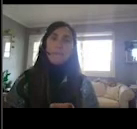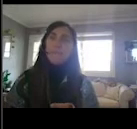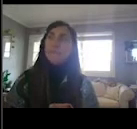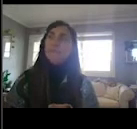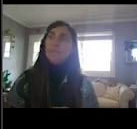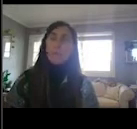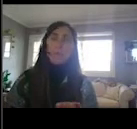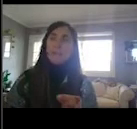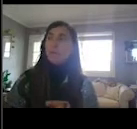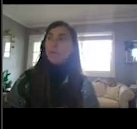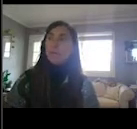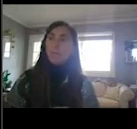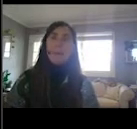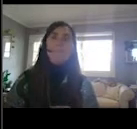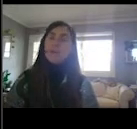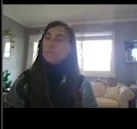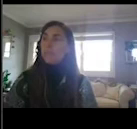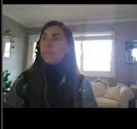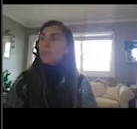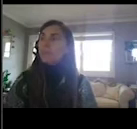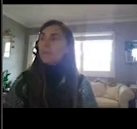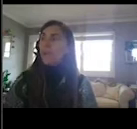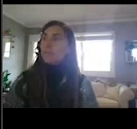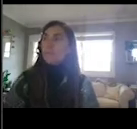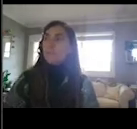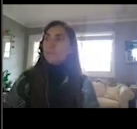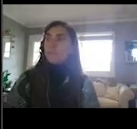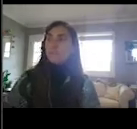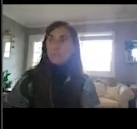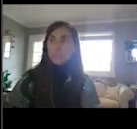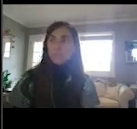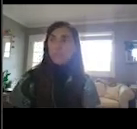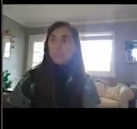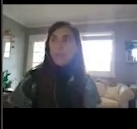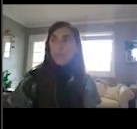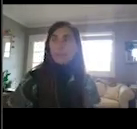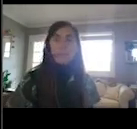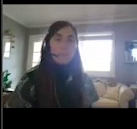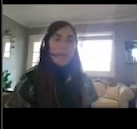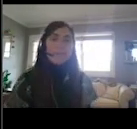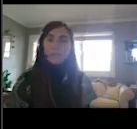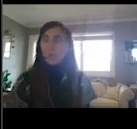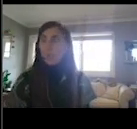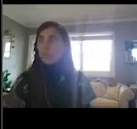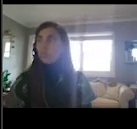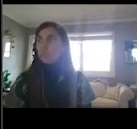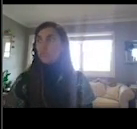the departmental level or at a lower court, becomes much more important. So this is judicial review is where an applicant will ask a court to